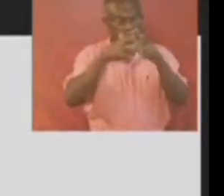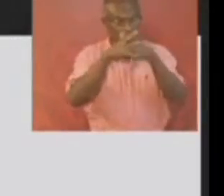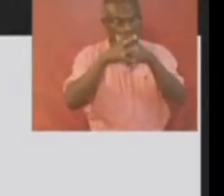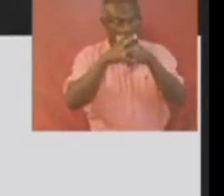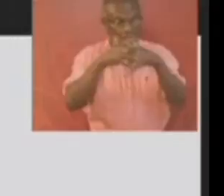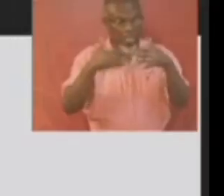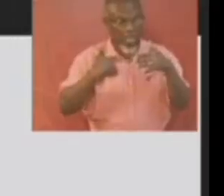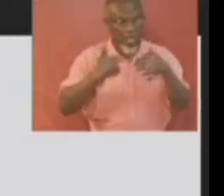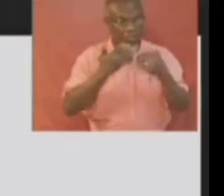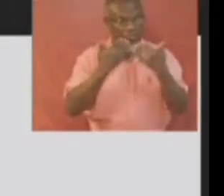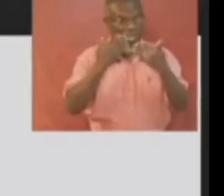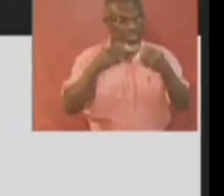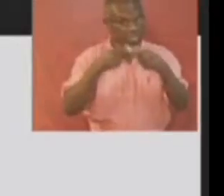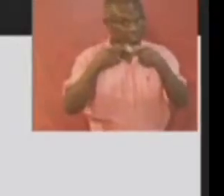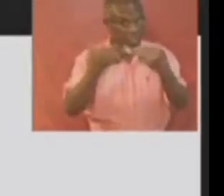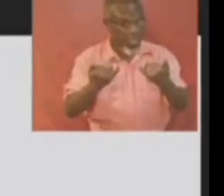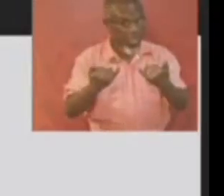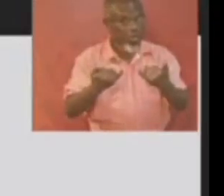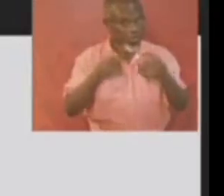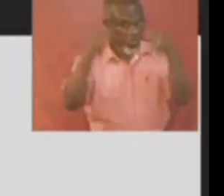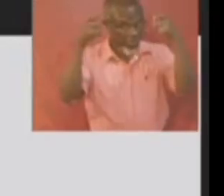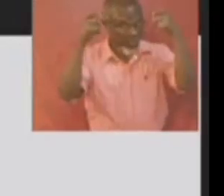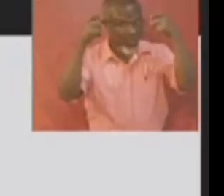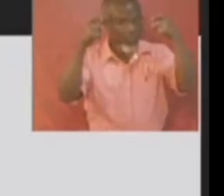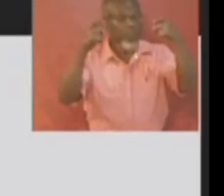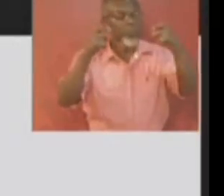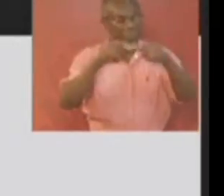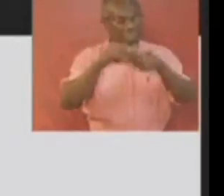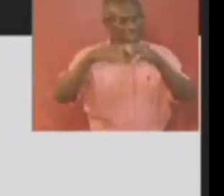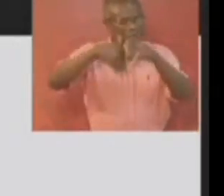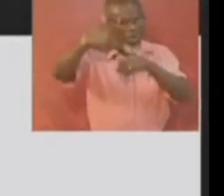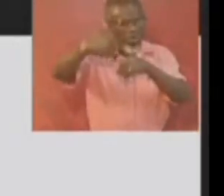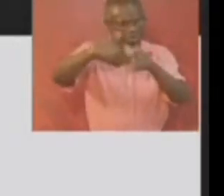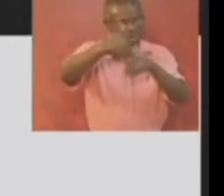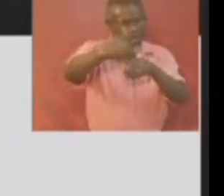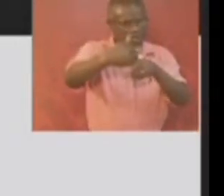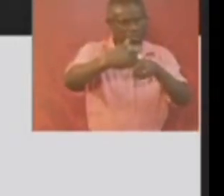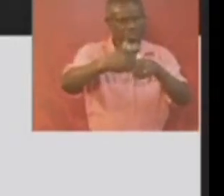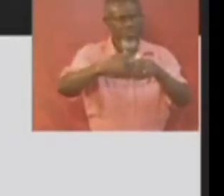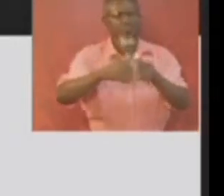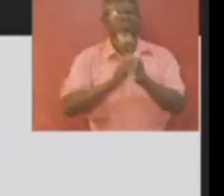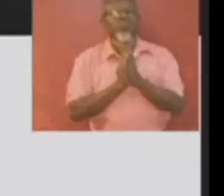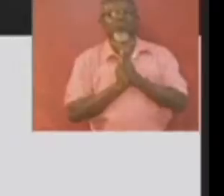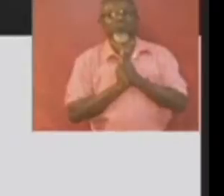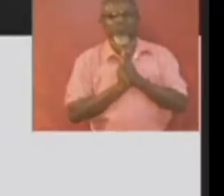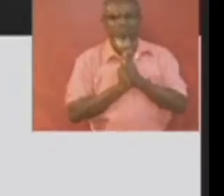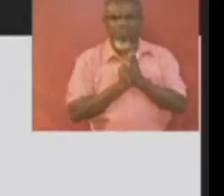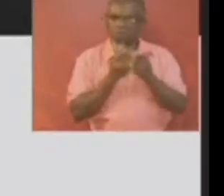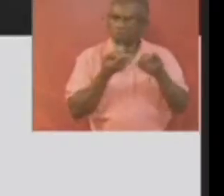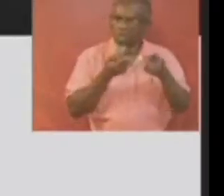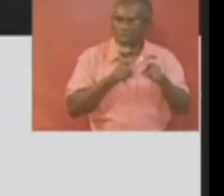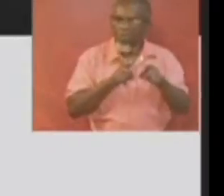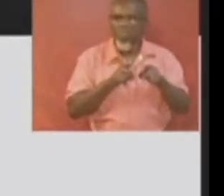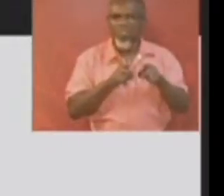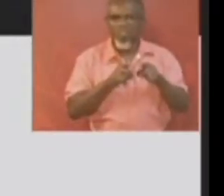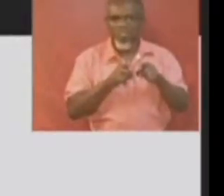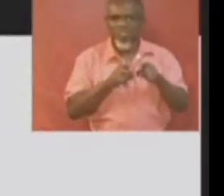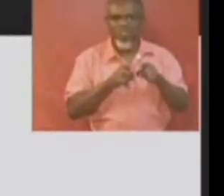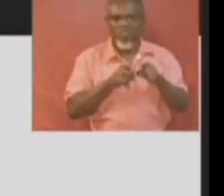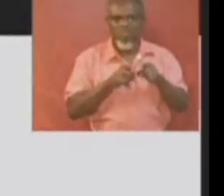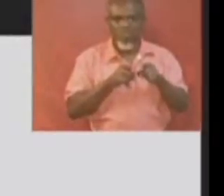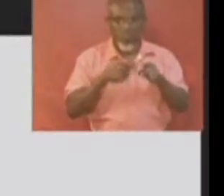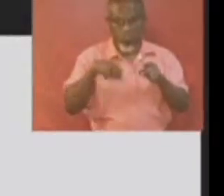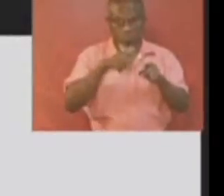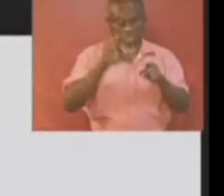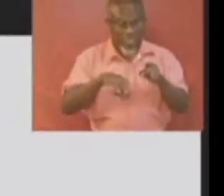then on day 10, you begin to have symptoms. Knowing that we can actually shed virus and spread disease even a couple of days before we